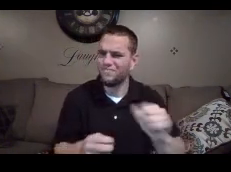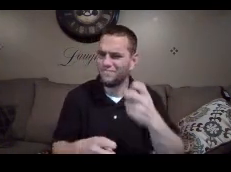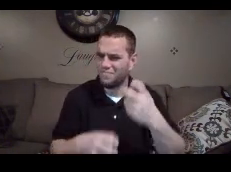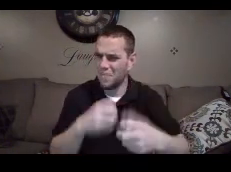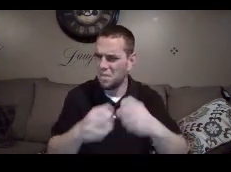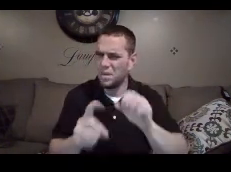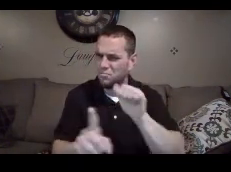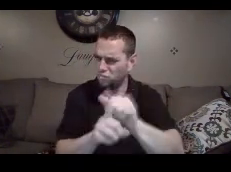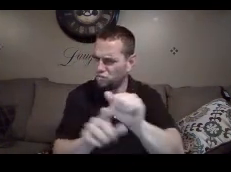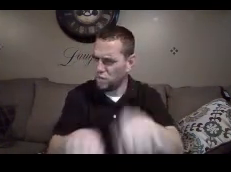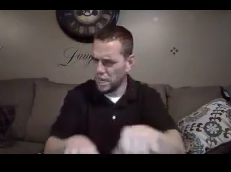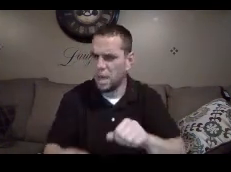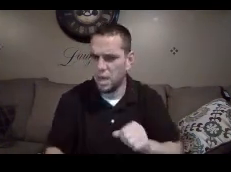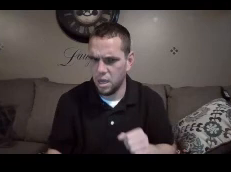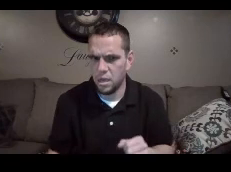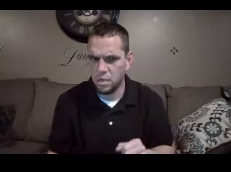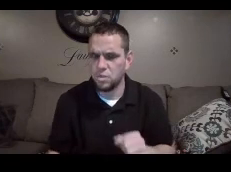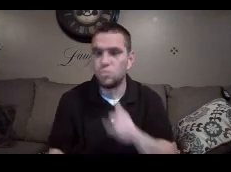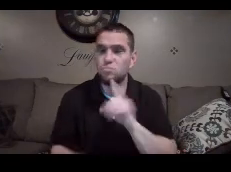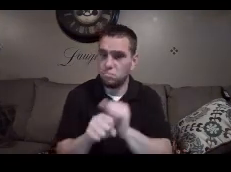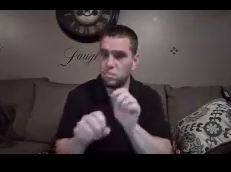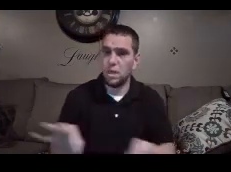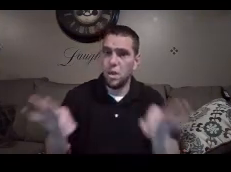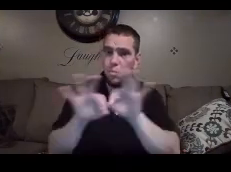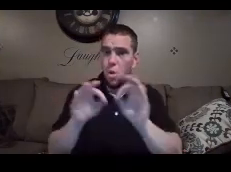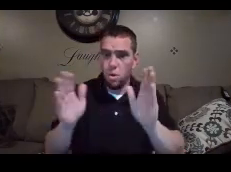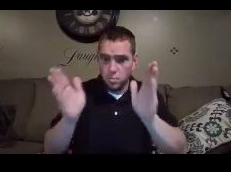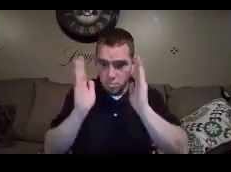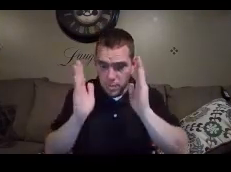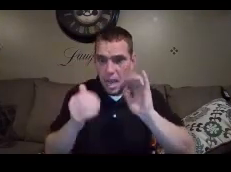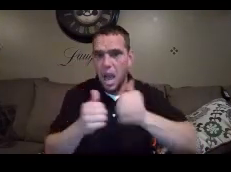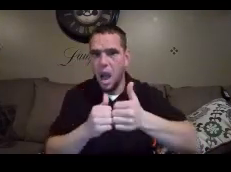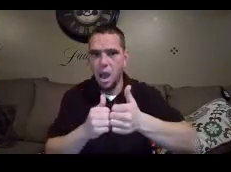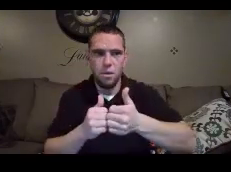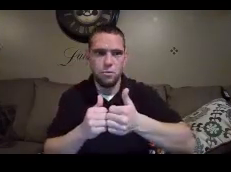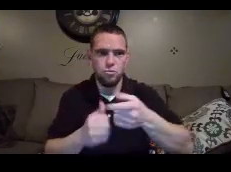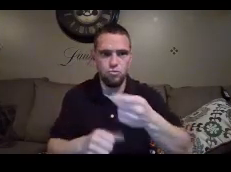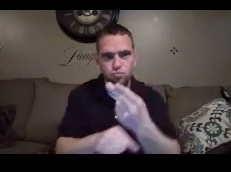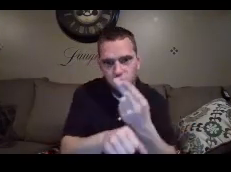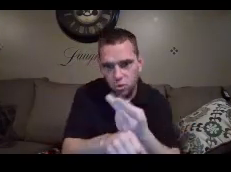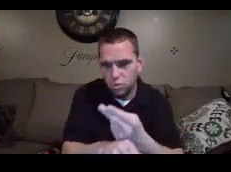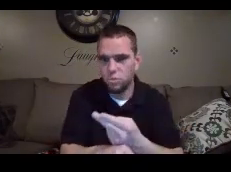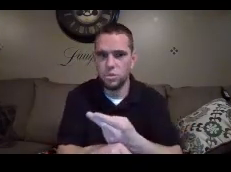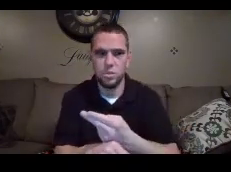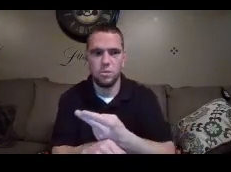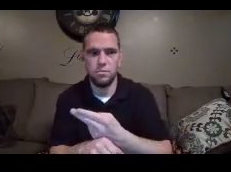to, how this might be perceived if you are navigating only with the keyboard.